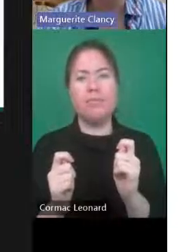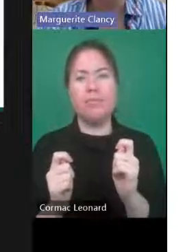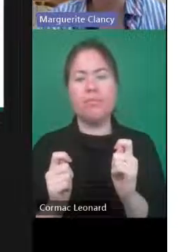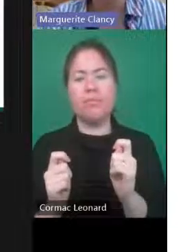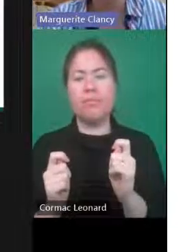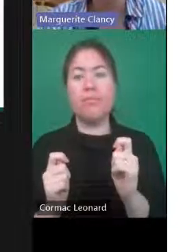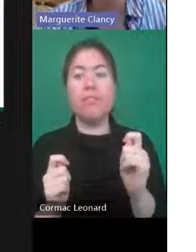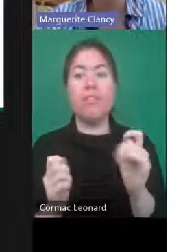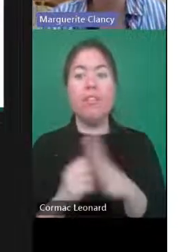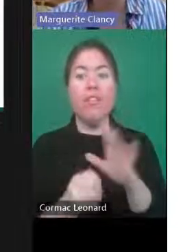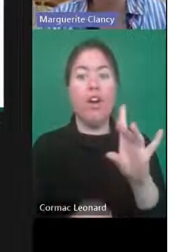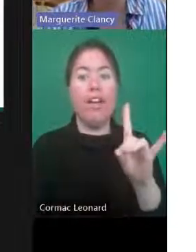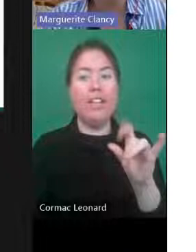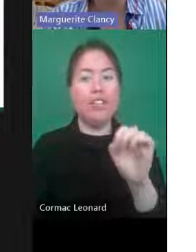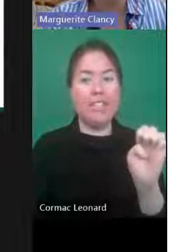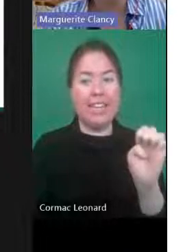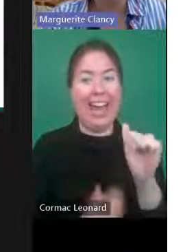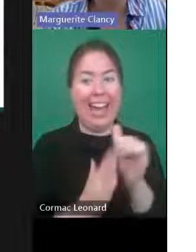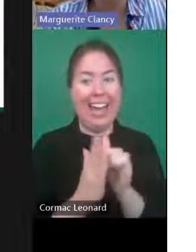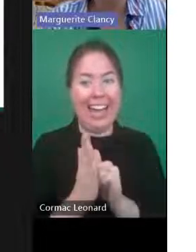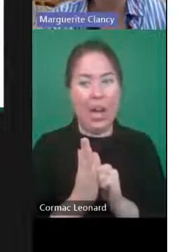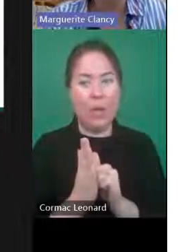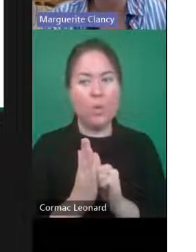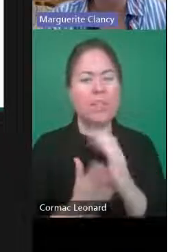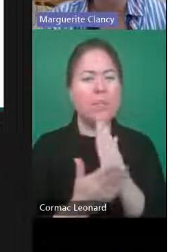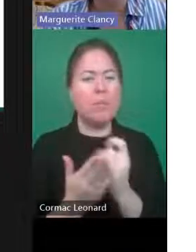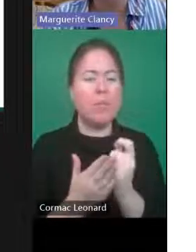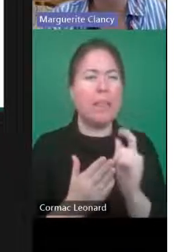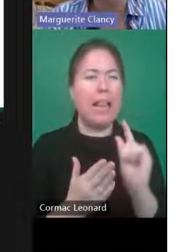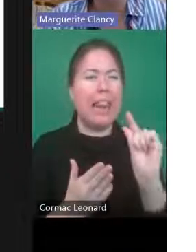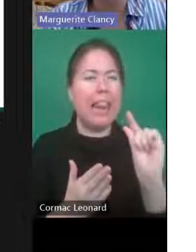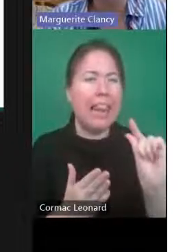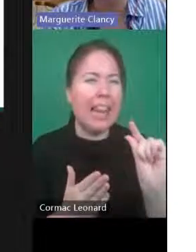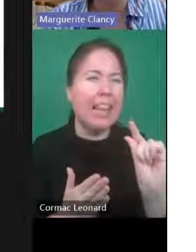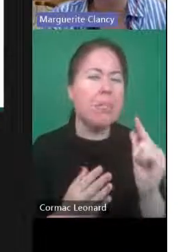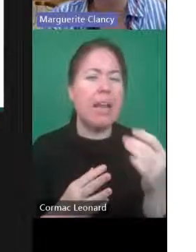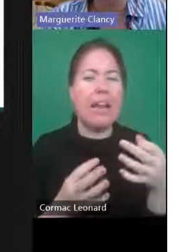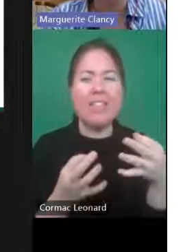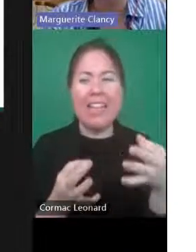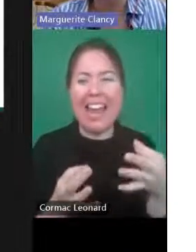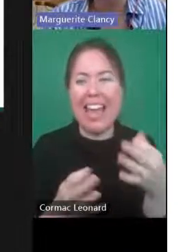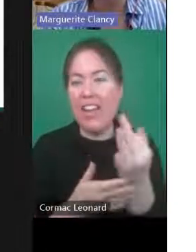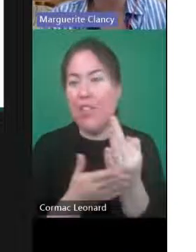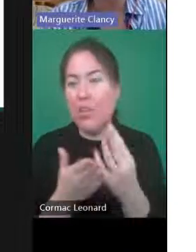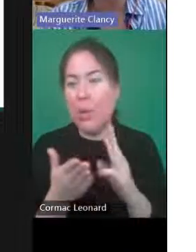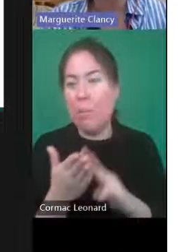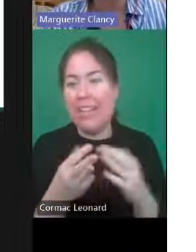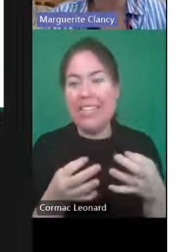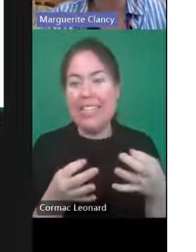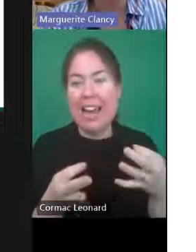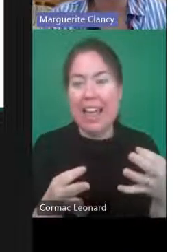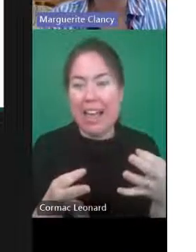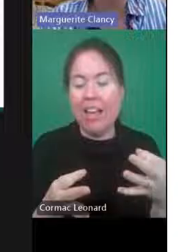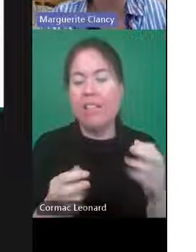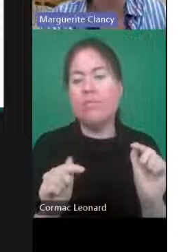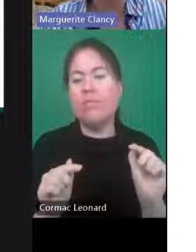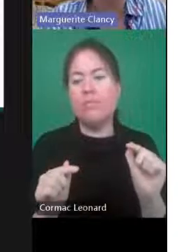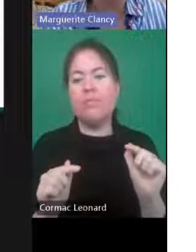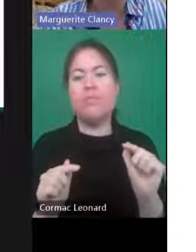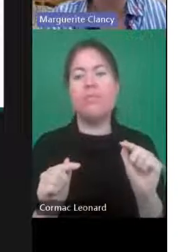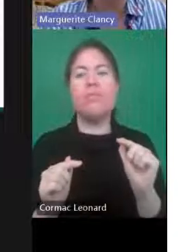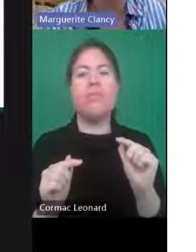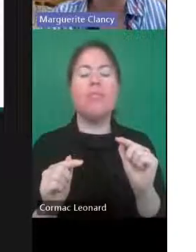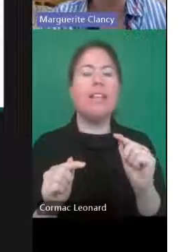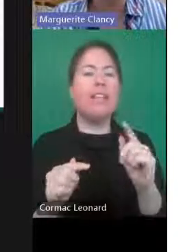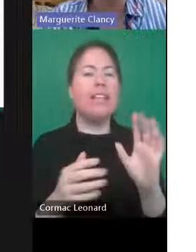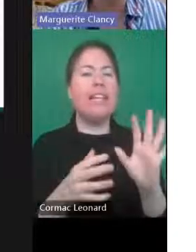for HSE accounts, there may be a slight delay. It could just be a couple of minutes, and that just relates more to the